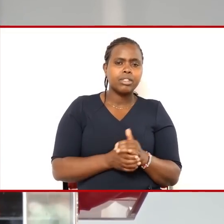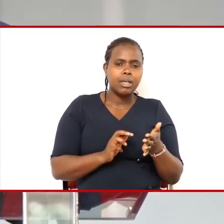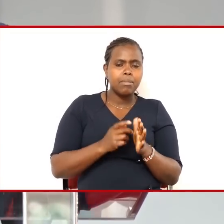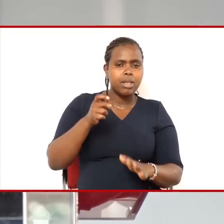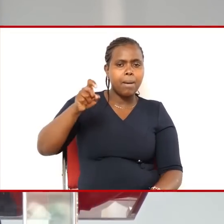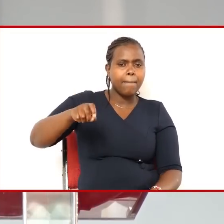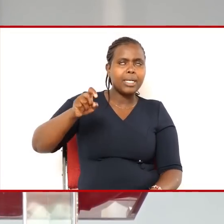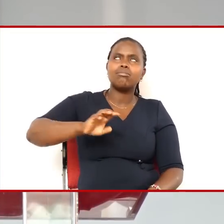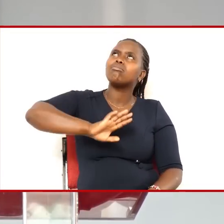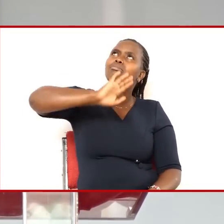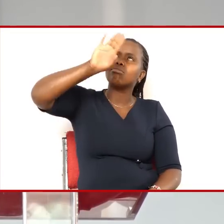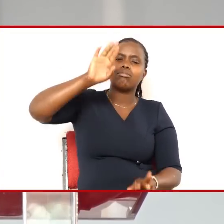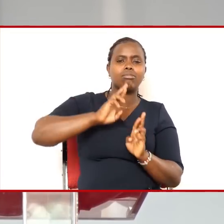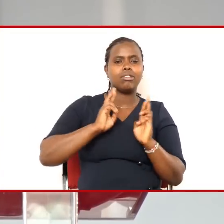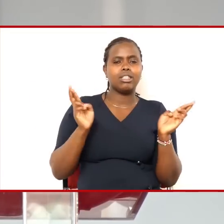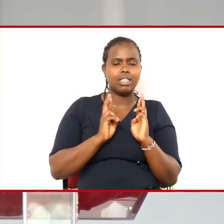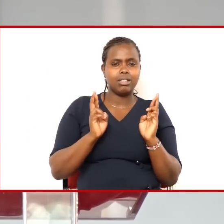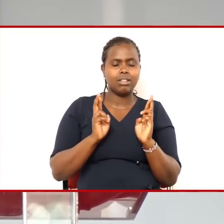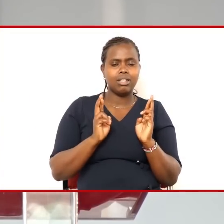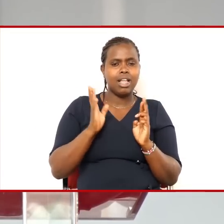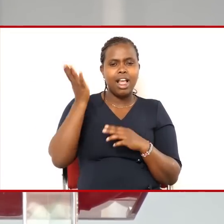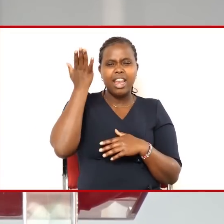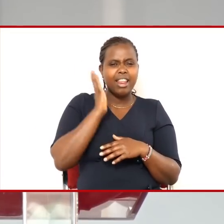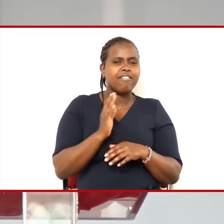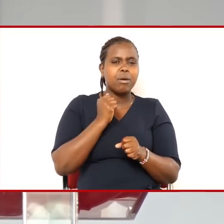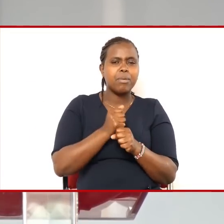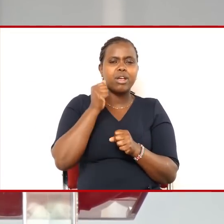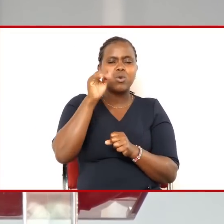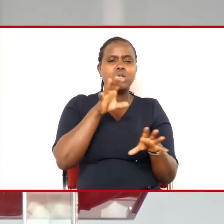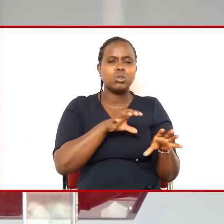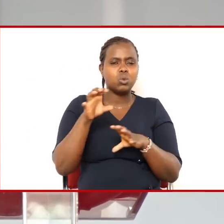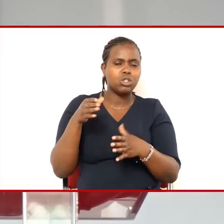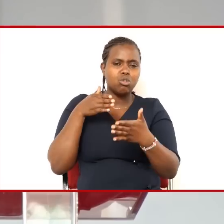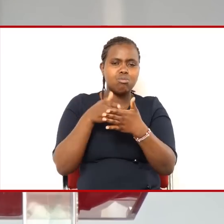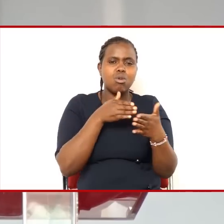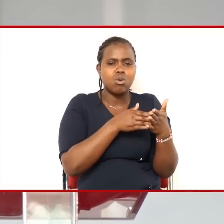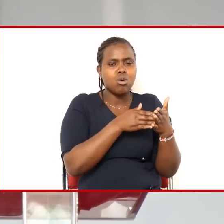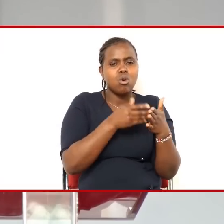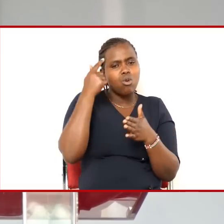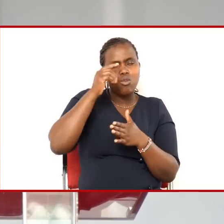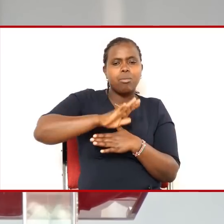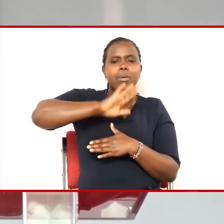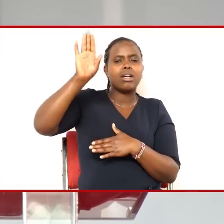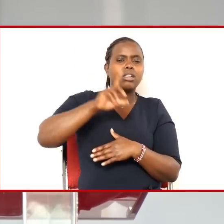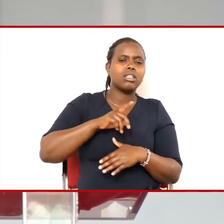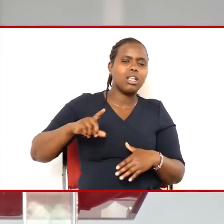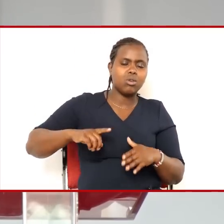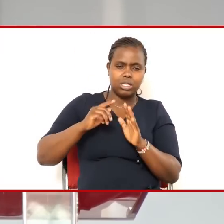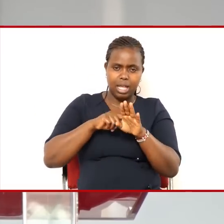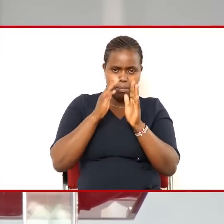So we must be ready to go back. Let not our situation prevent us from going to God in